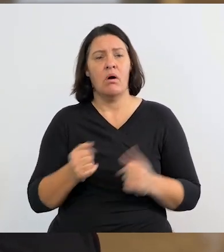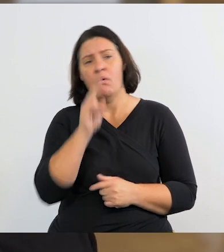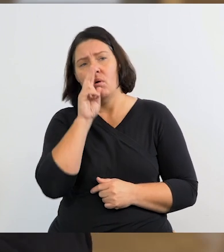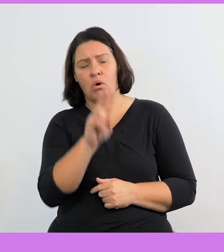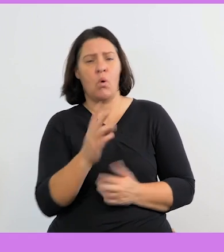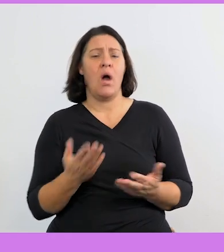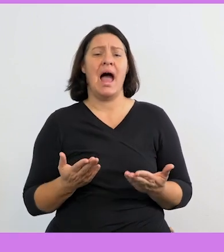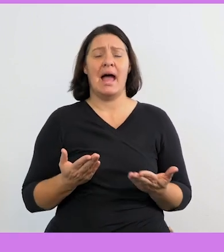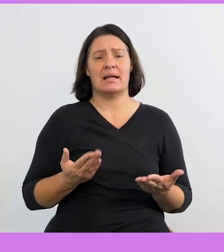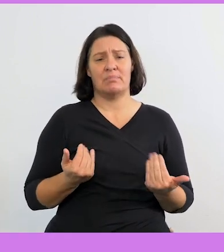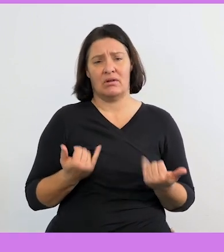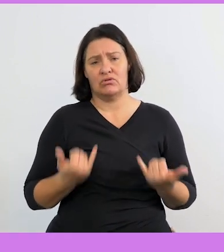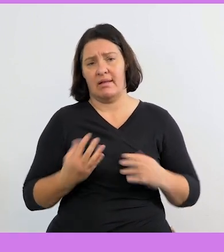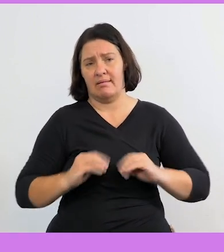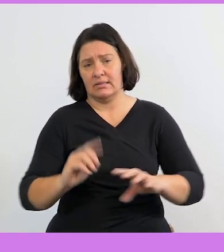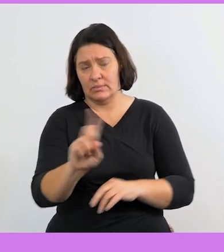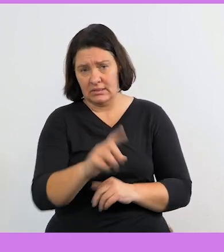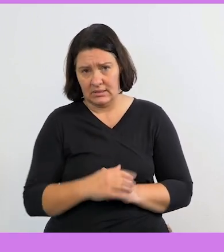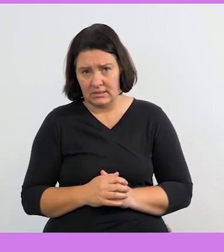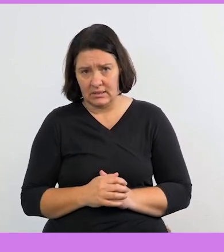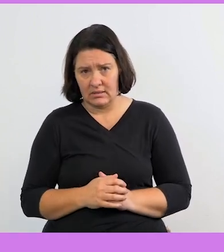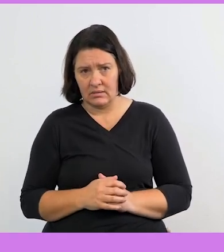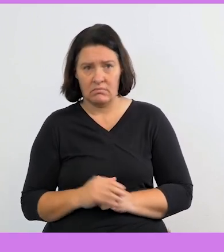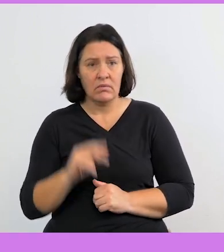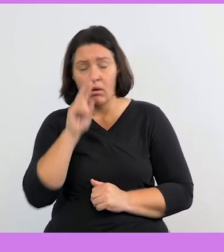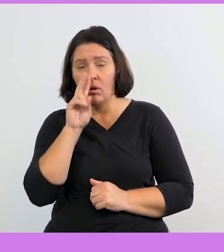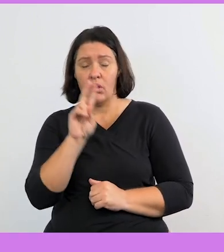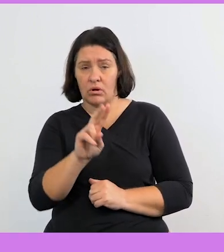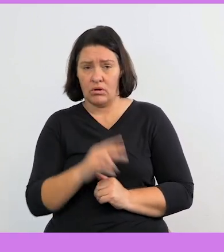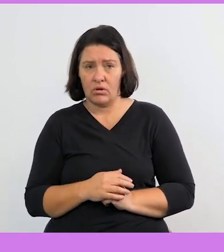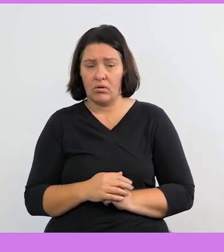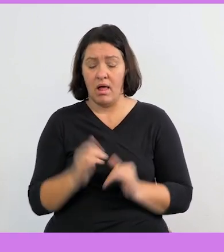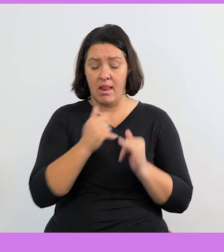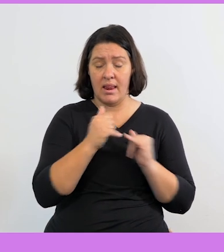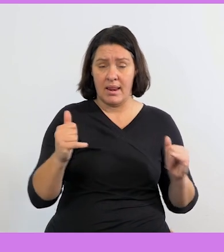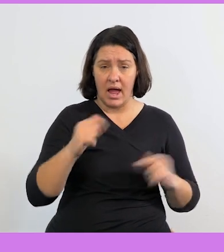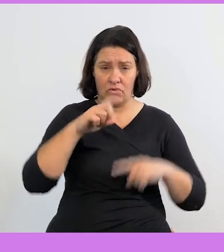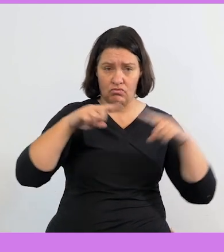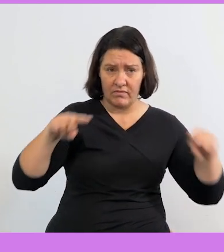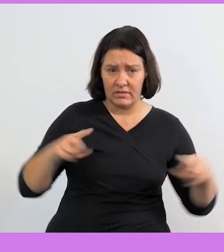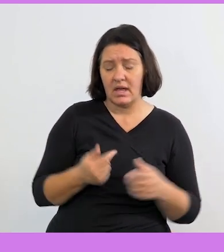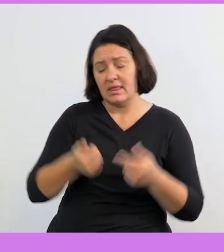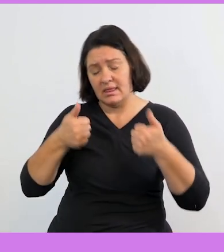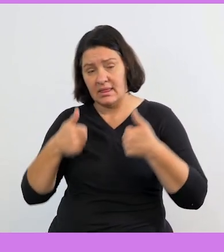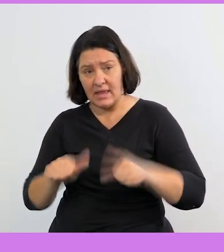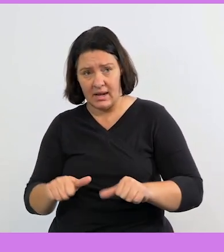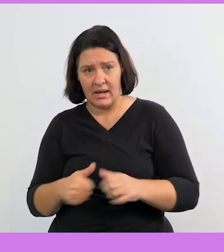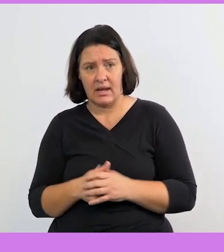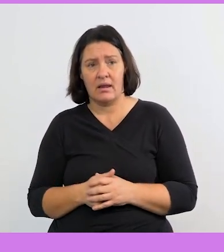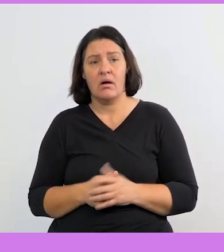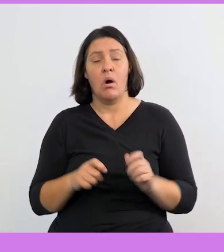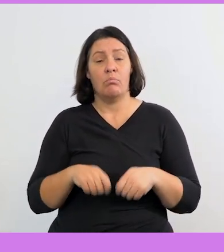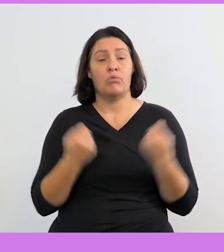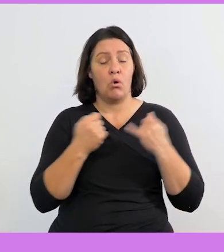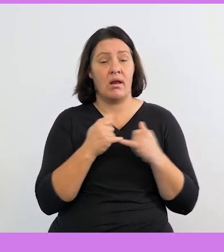at what will be expected in today's lesson. So we will be looking at line graphs. Thereafter we'll move